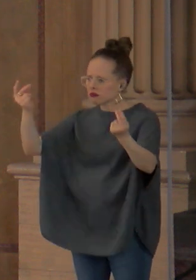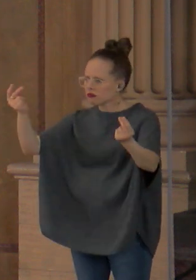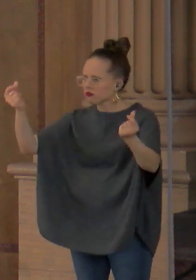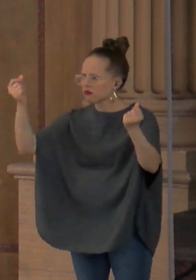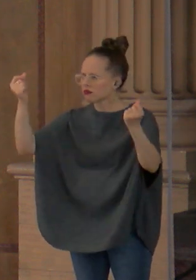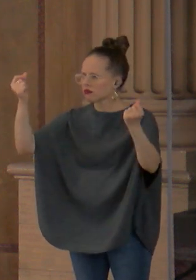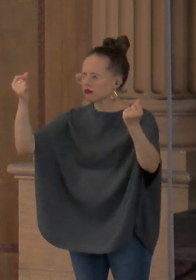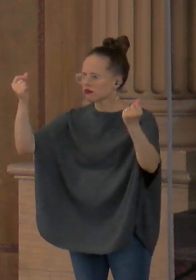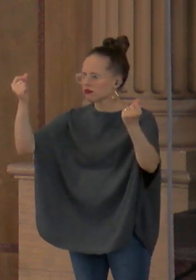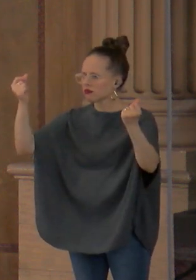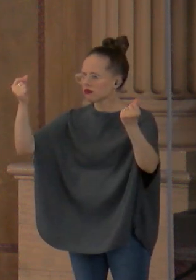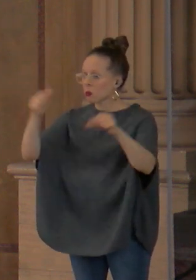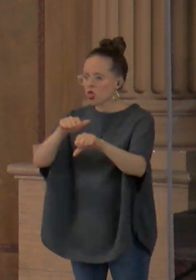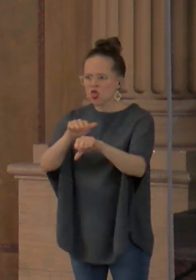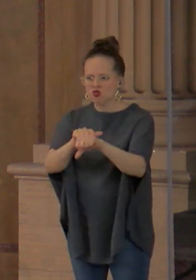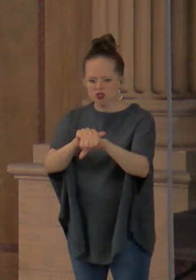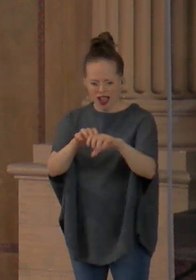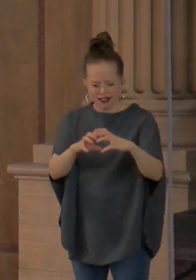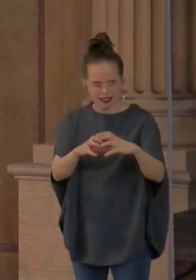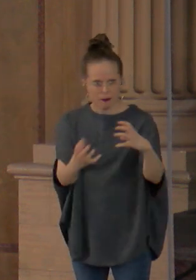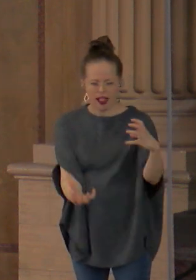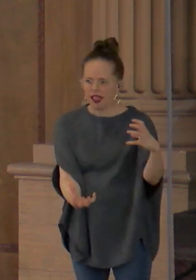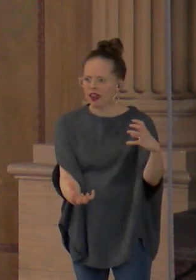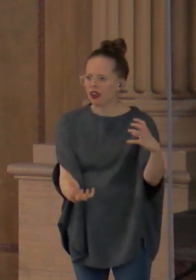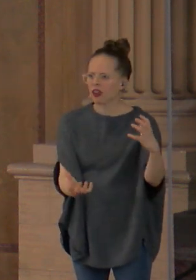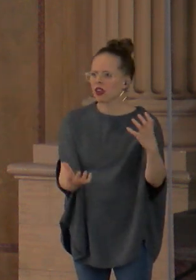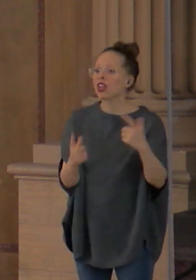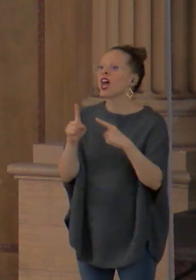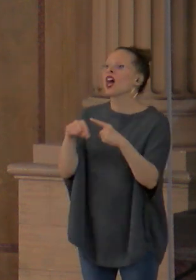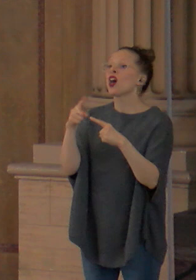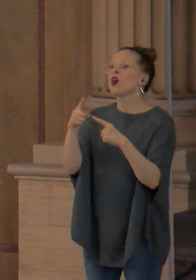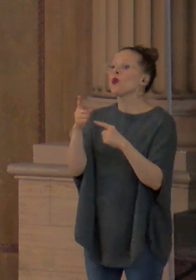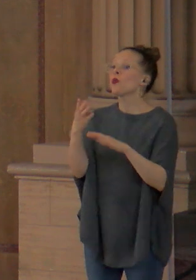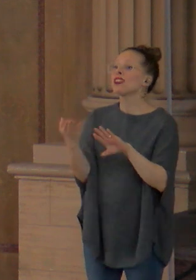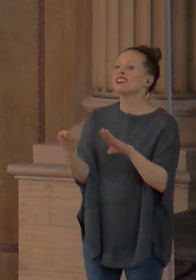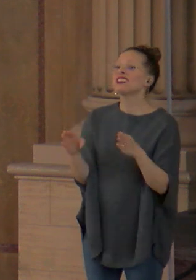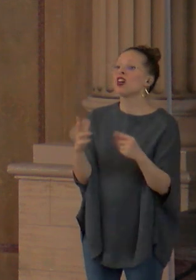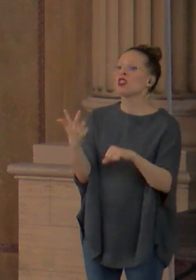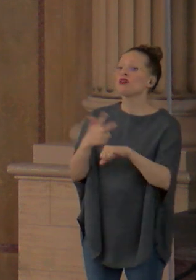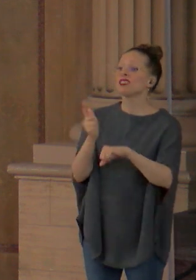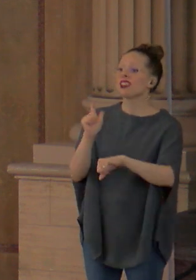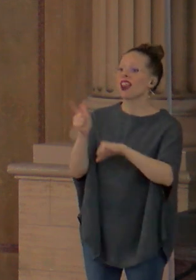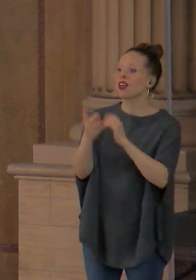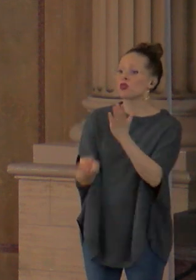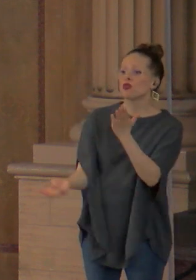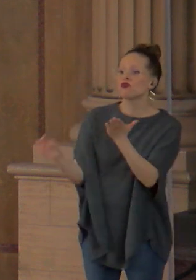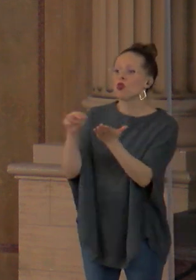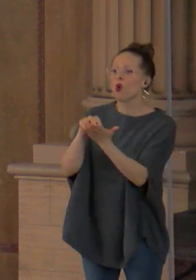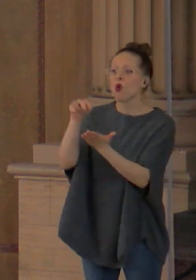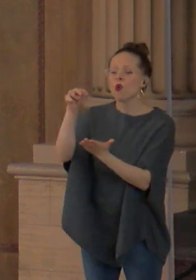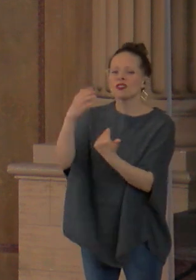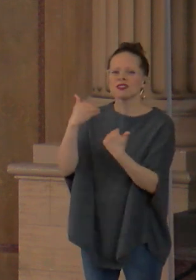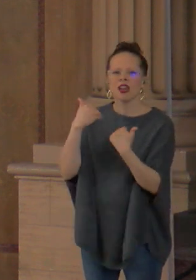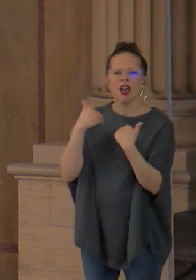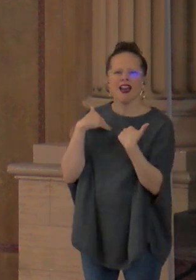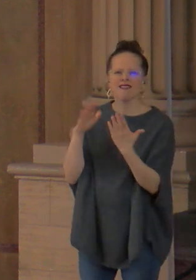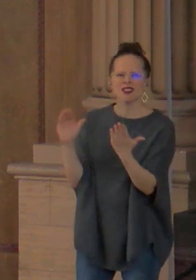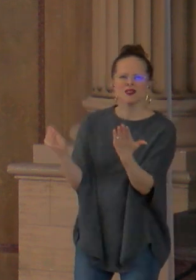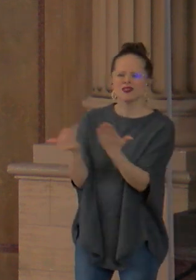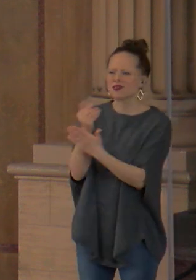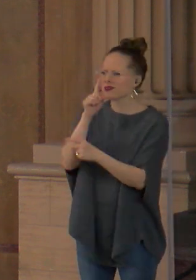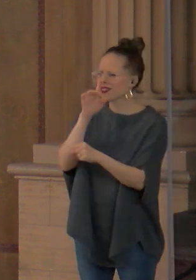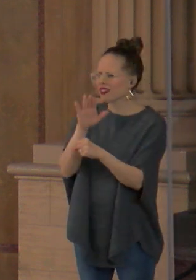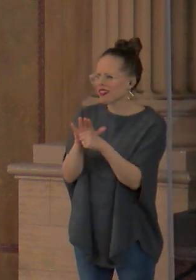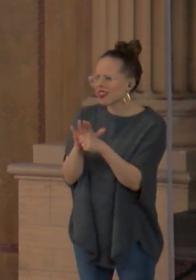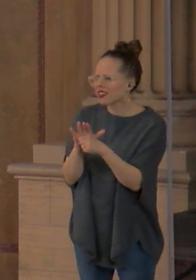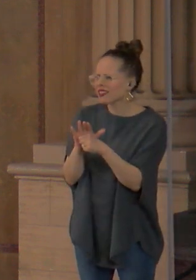the rocks split. And when he rose from the dead three days later, he came bringing this new and better covenant where we become God's people by